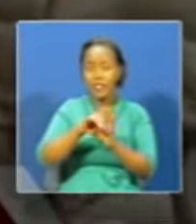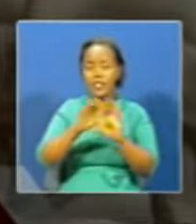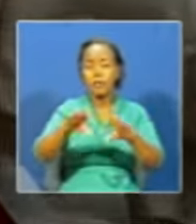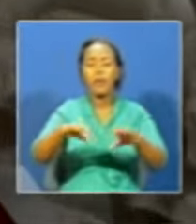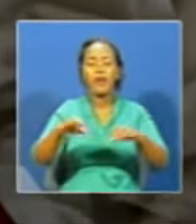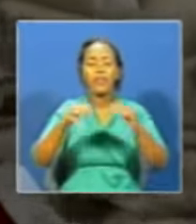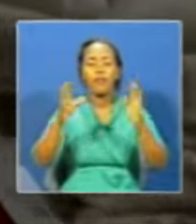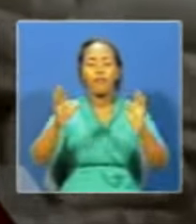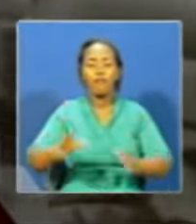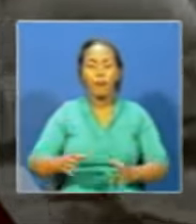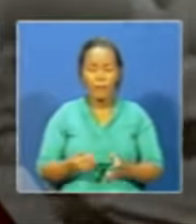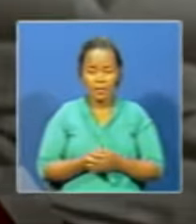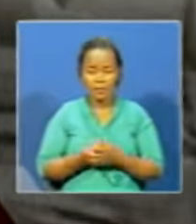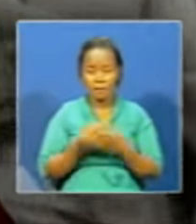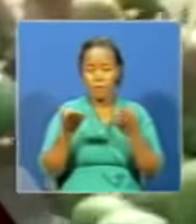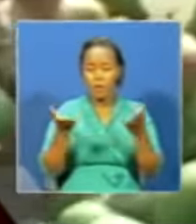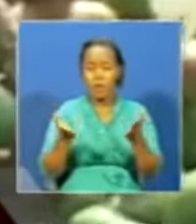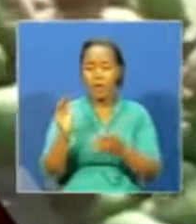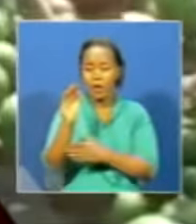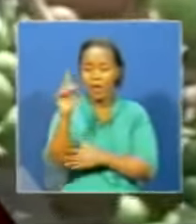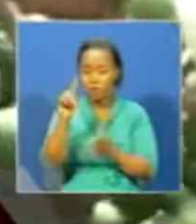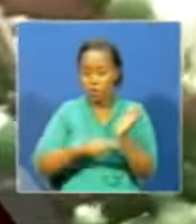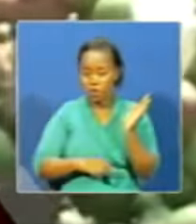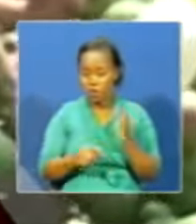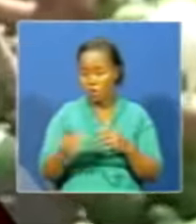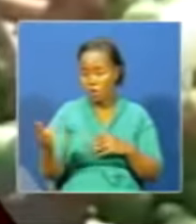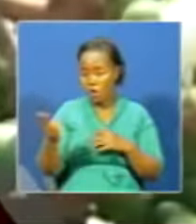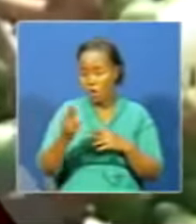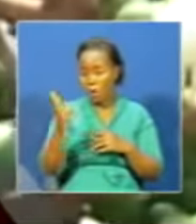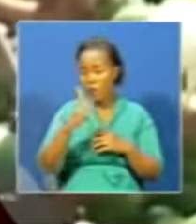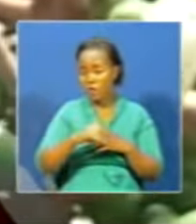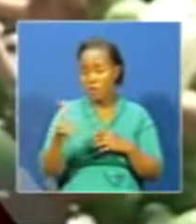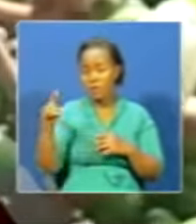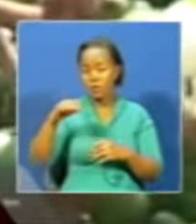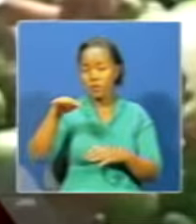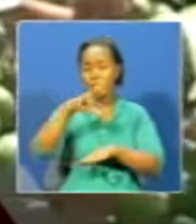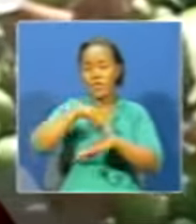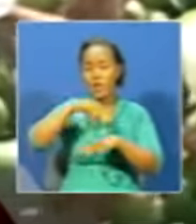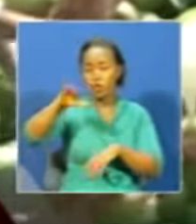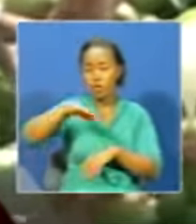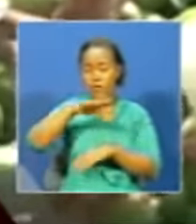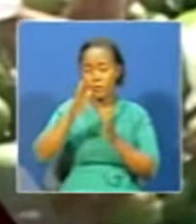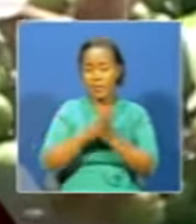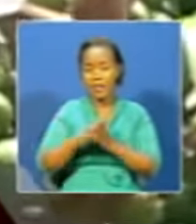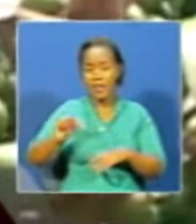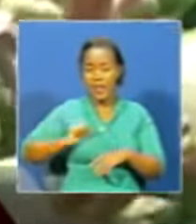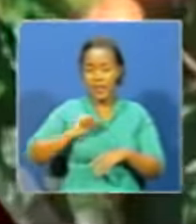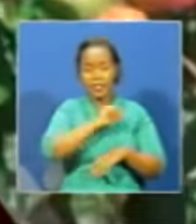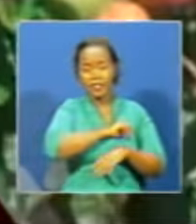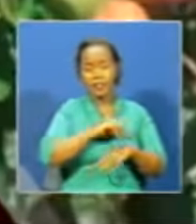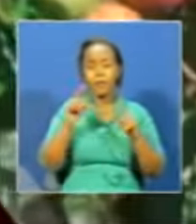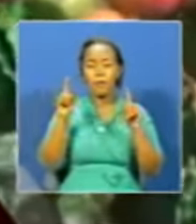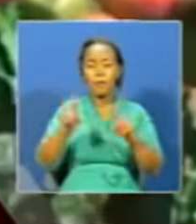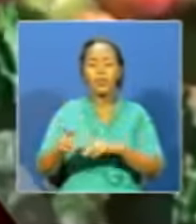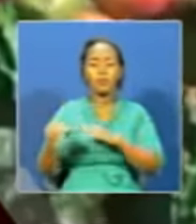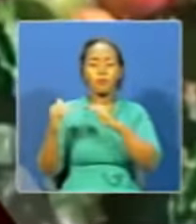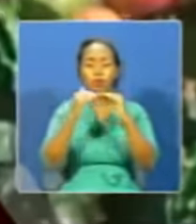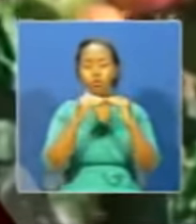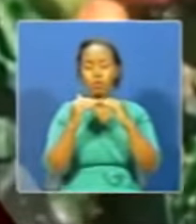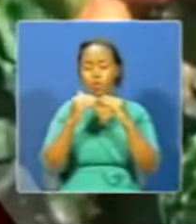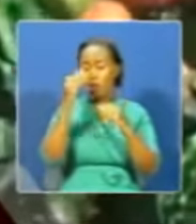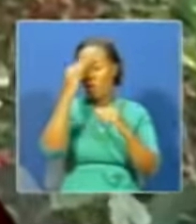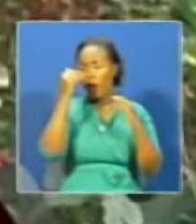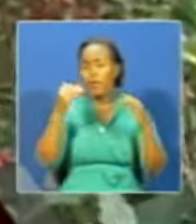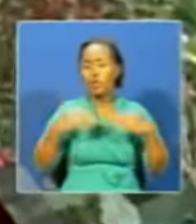calling for harmonization of the two coffee bills at the National Assembly and the Senate, and stakeholders consulted in drafting a comprehensive coffee bill that